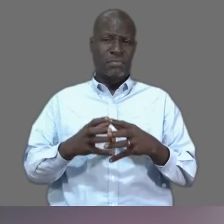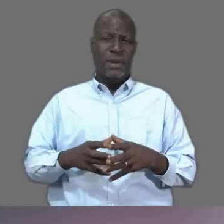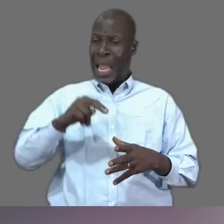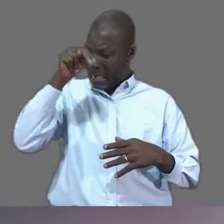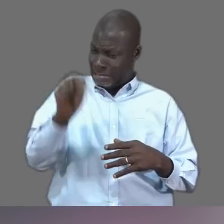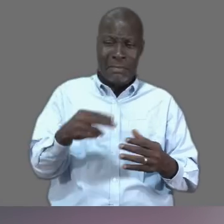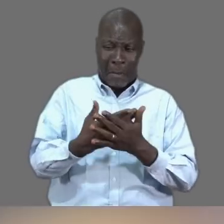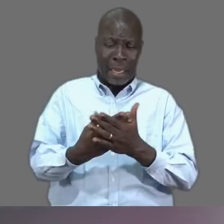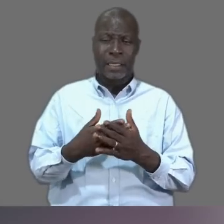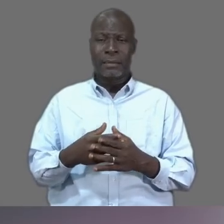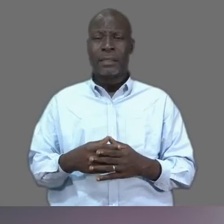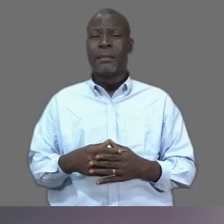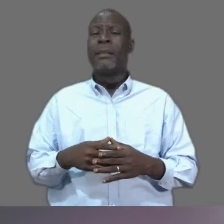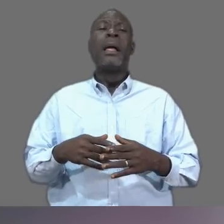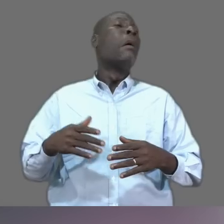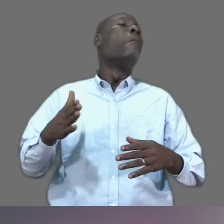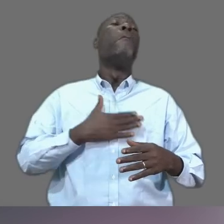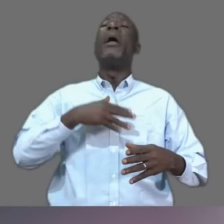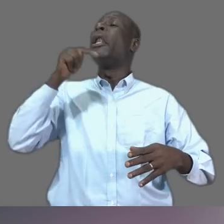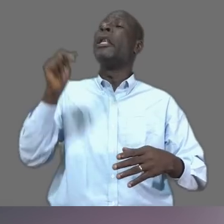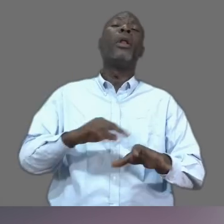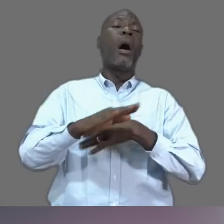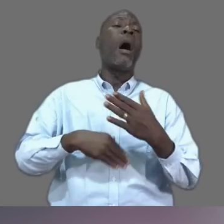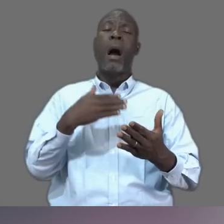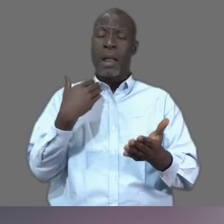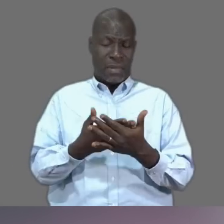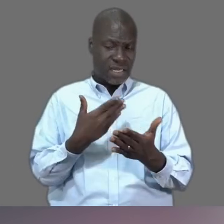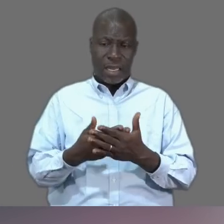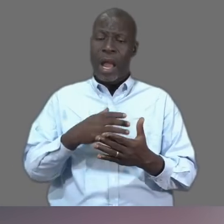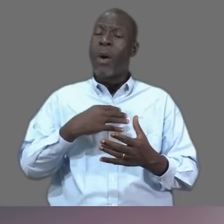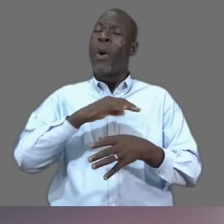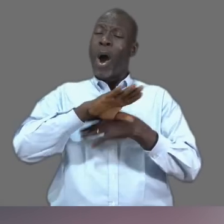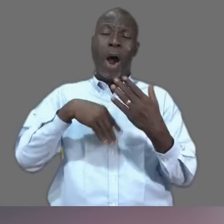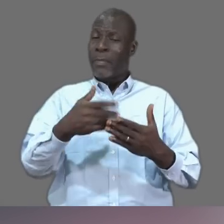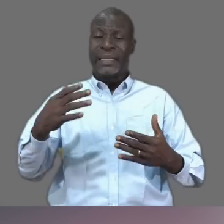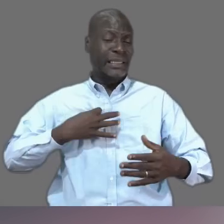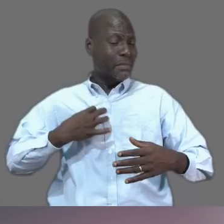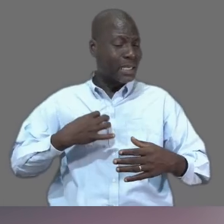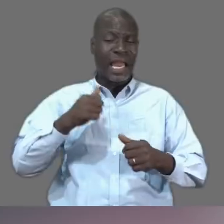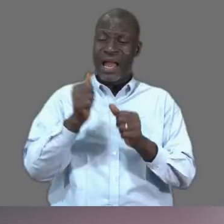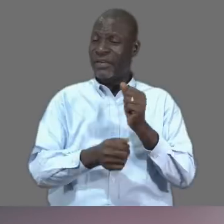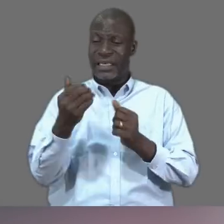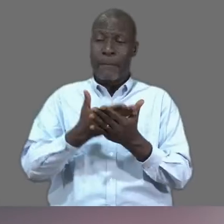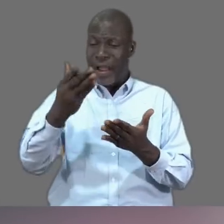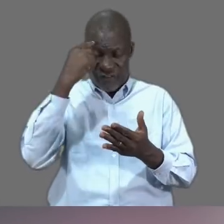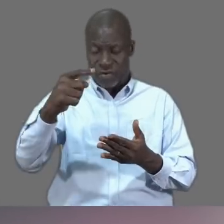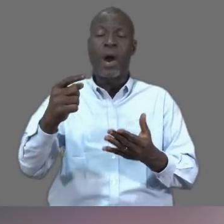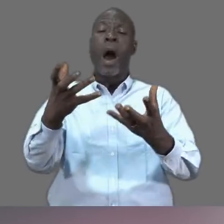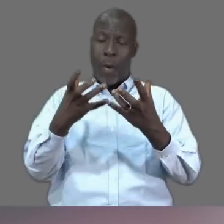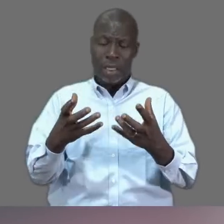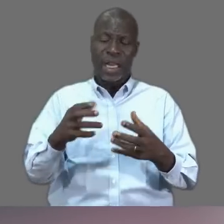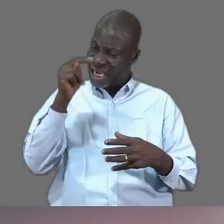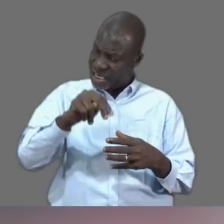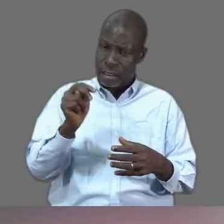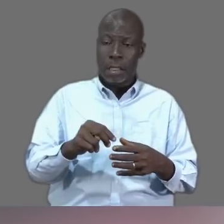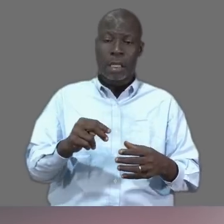A ye, offer Missy Capman, made Geminiama, made problem. Ye